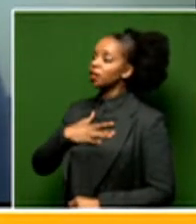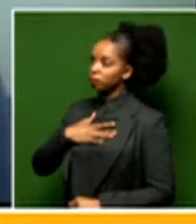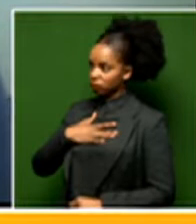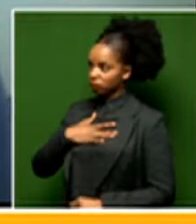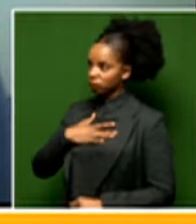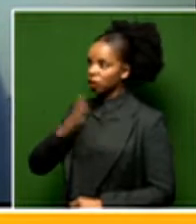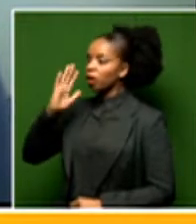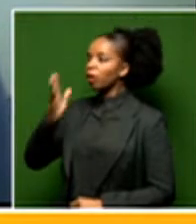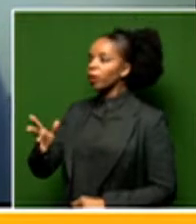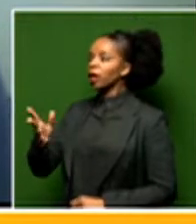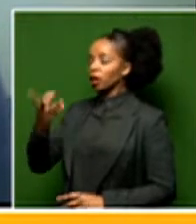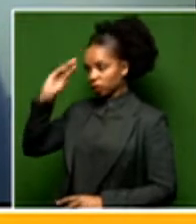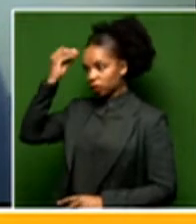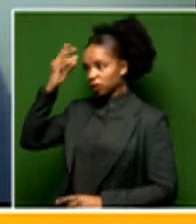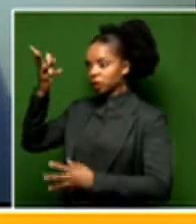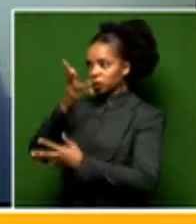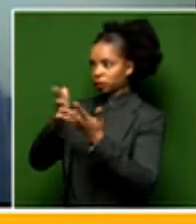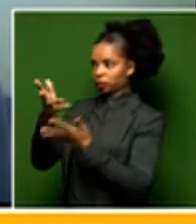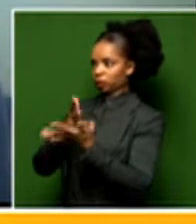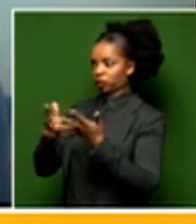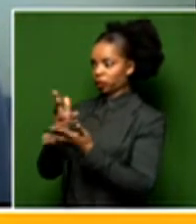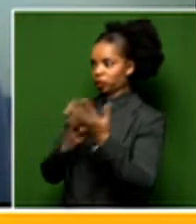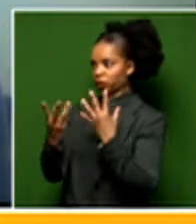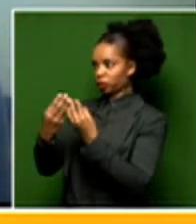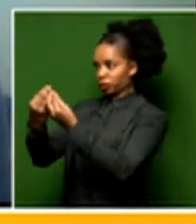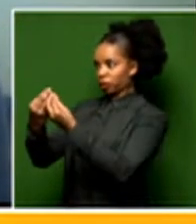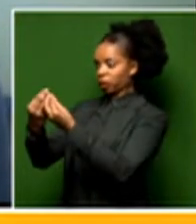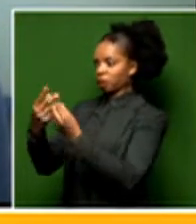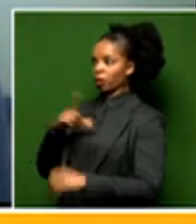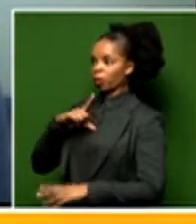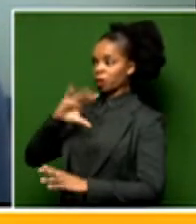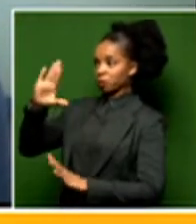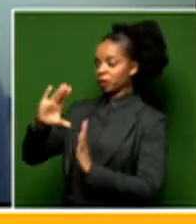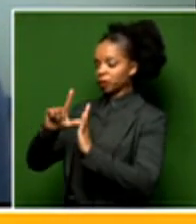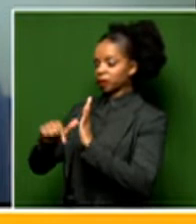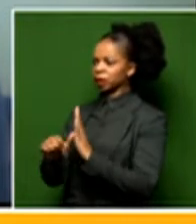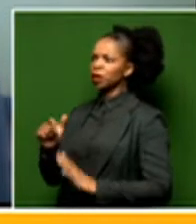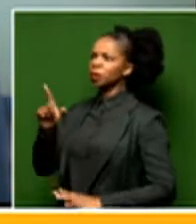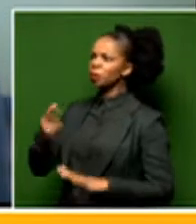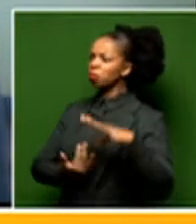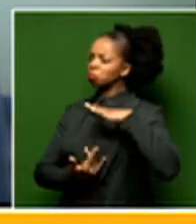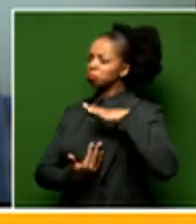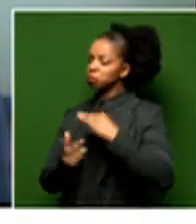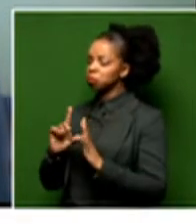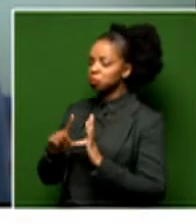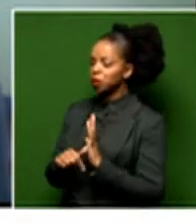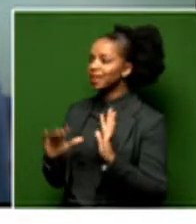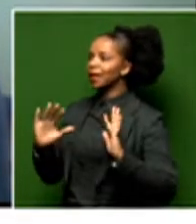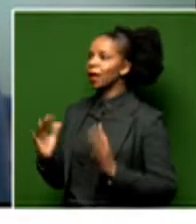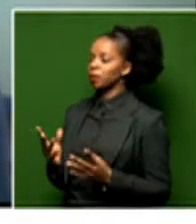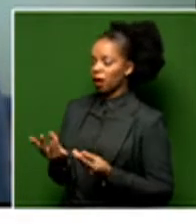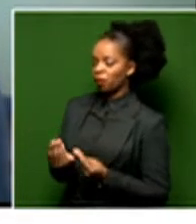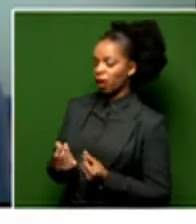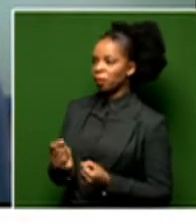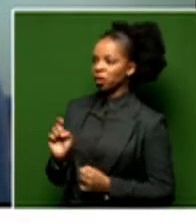very, great and interesting conversation with regards to your designs. I mean, what really inspires your designs and the fabric that you